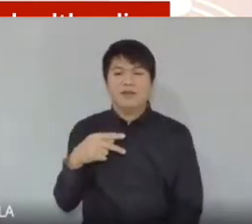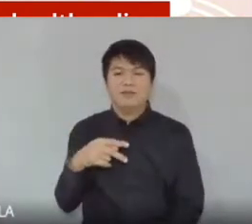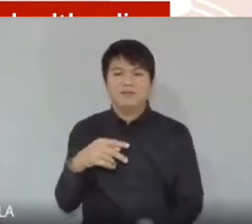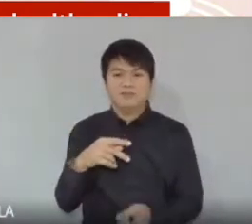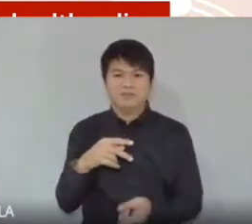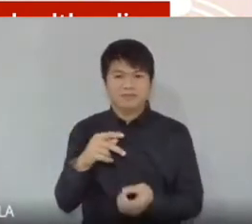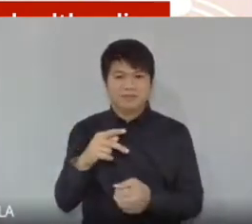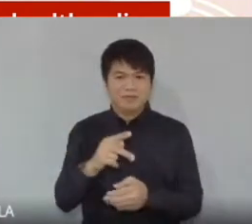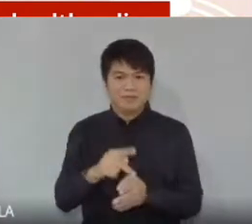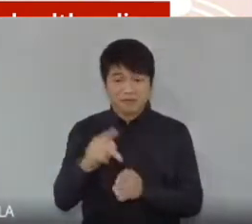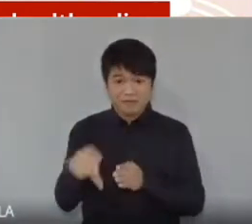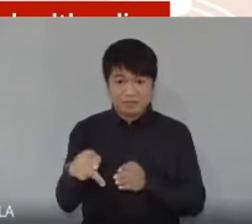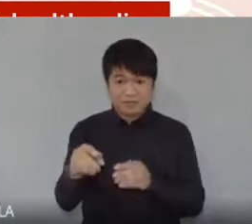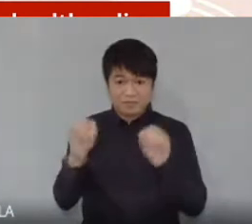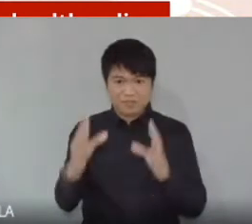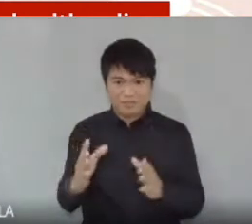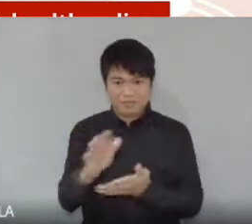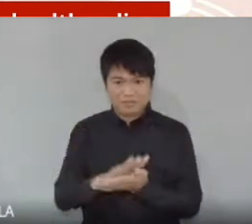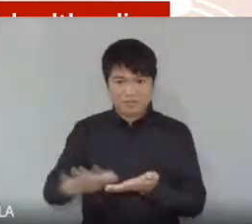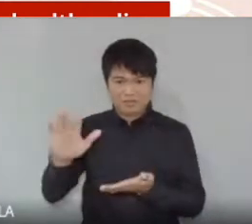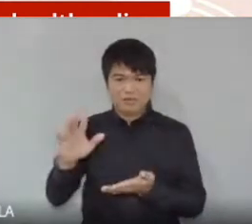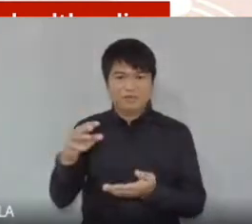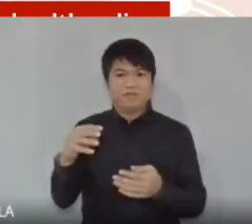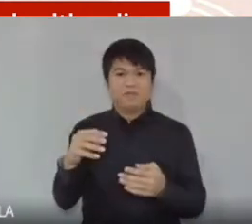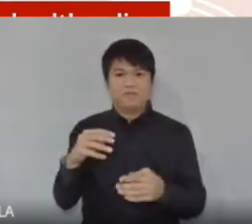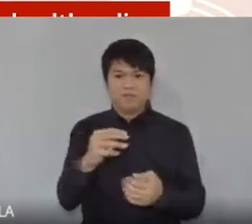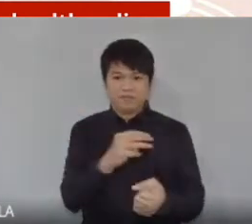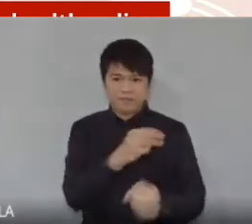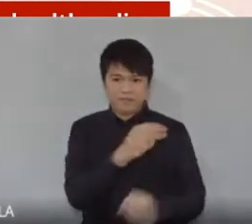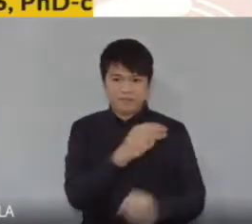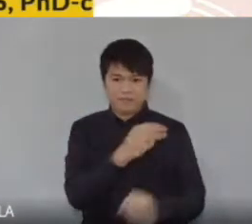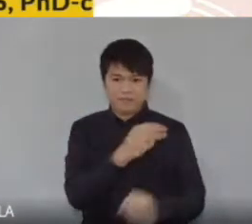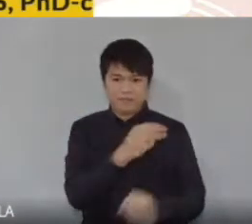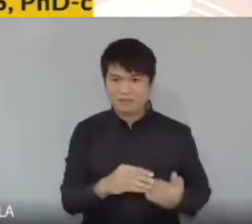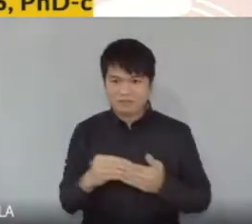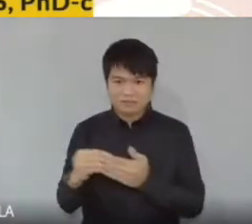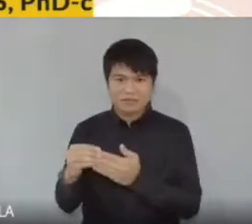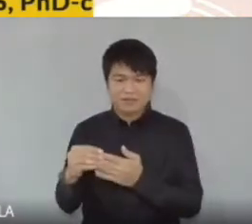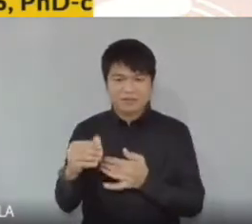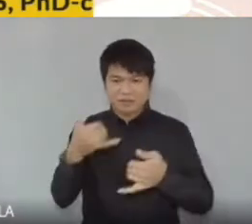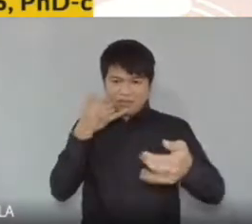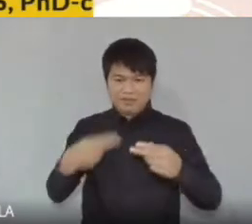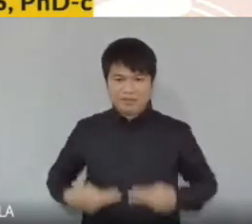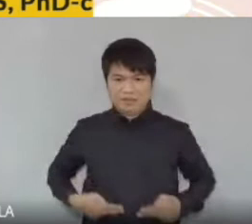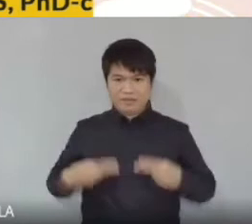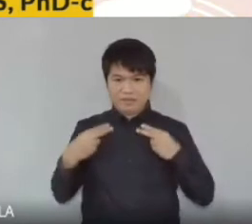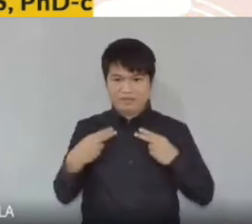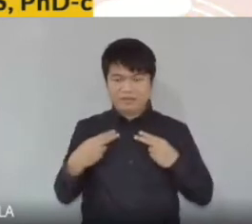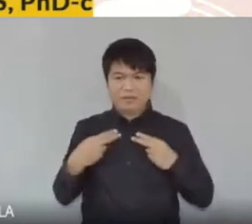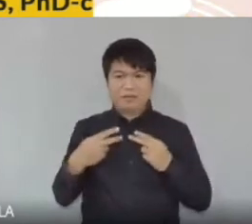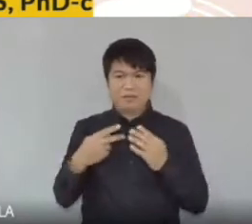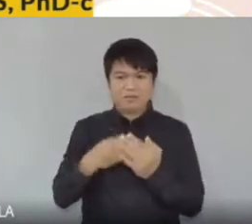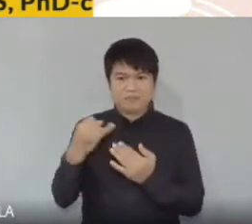of Medicine and leads the AHEAD Telehealth Policy Project. Ms. Charity Tan is the Chief of